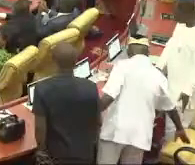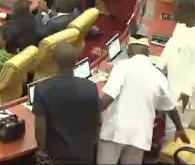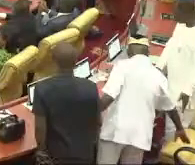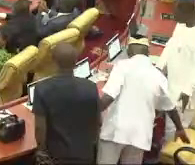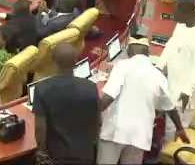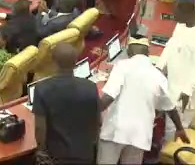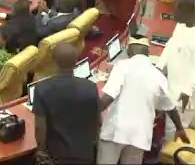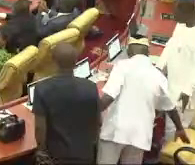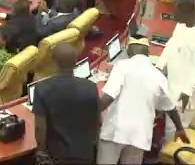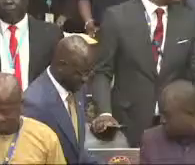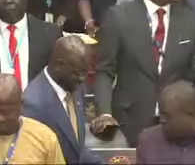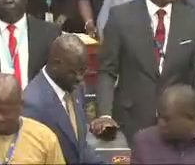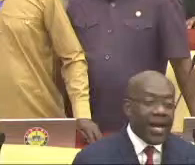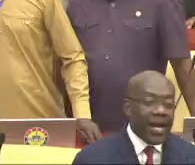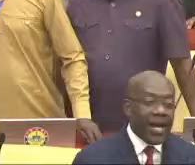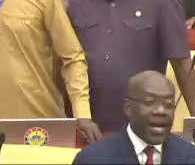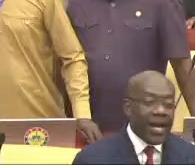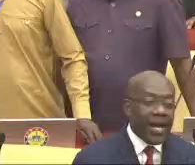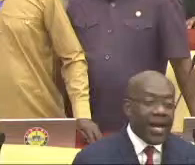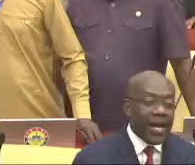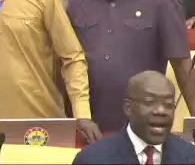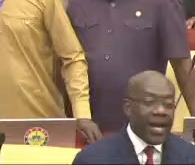Diggy, then come here. Come here.